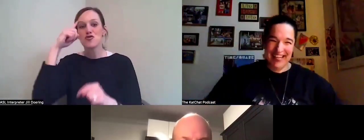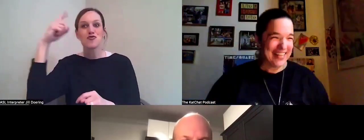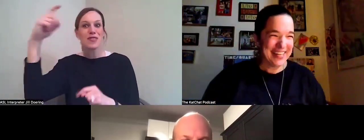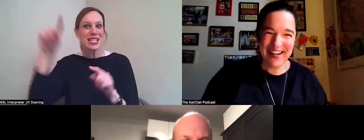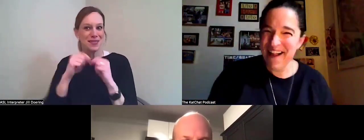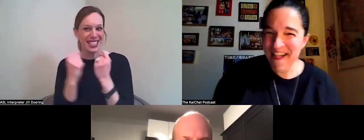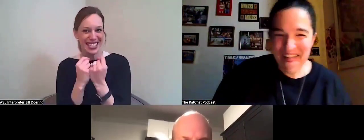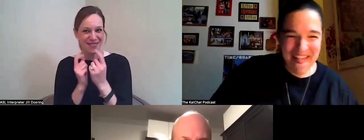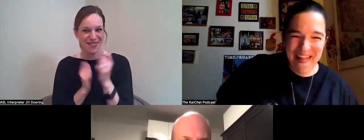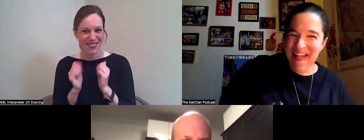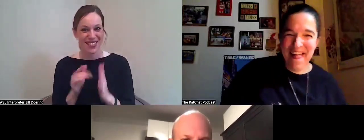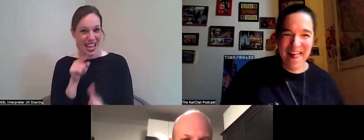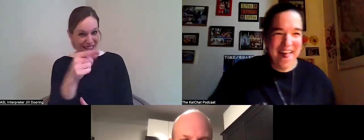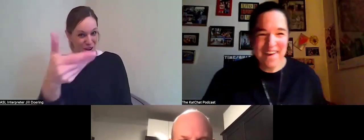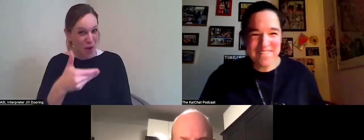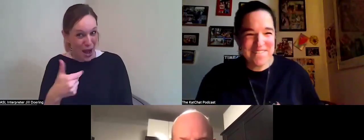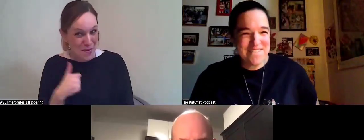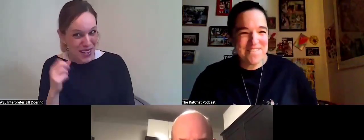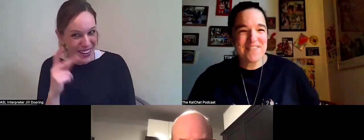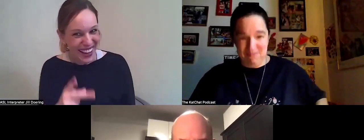Yes. And then you hire me.